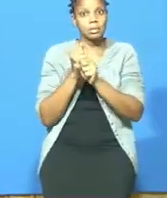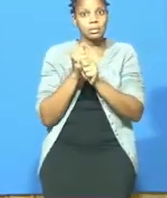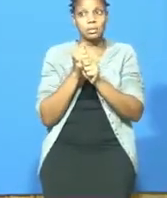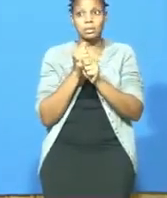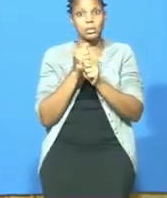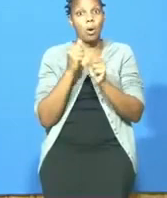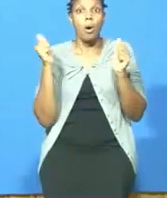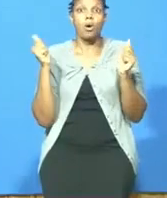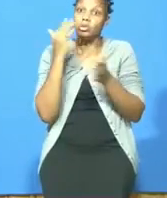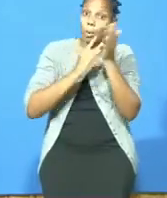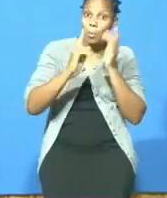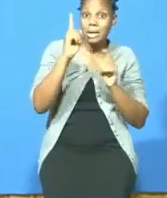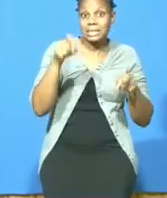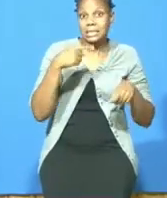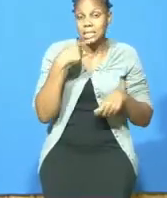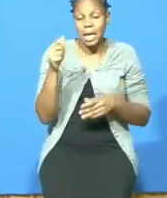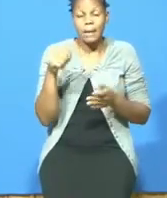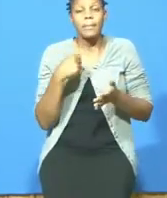say amen.